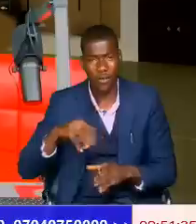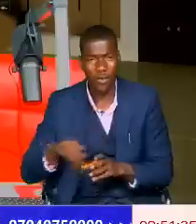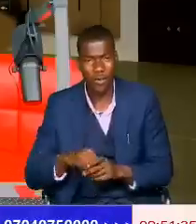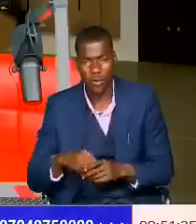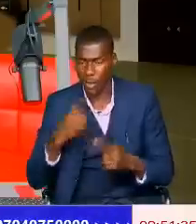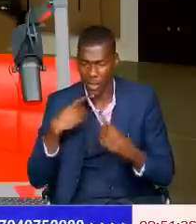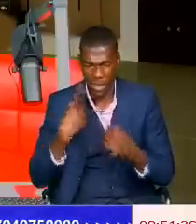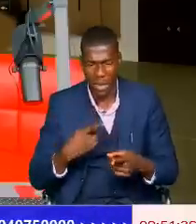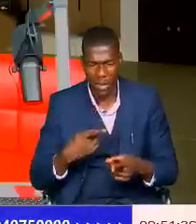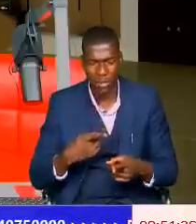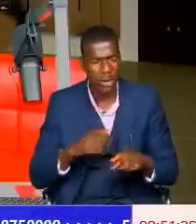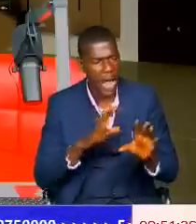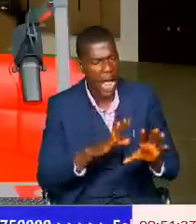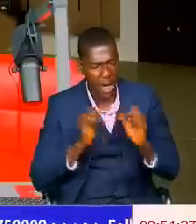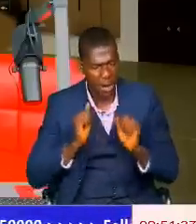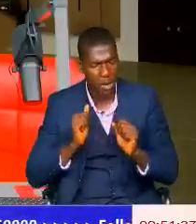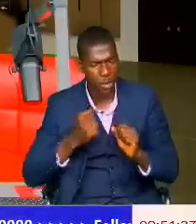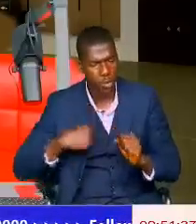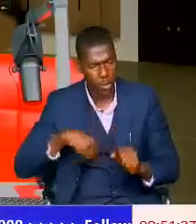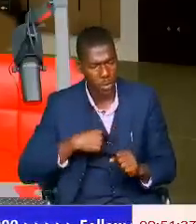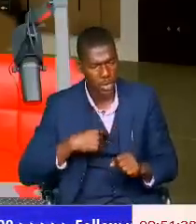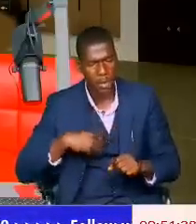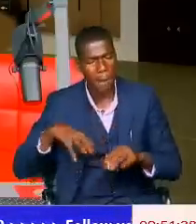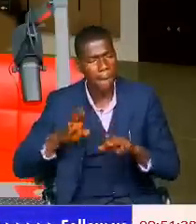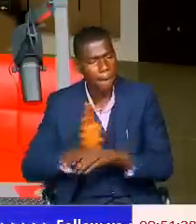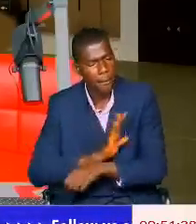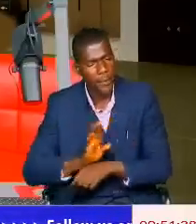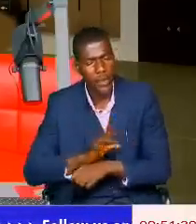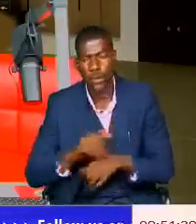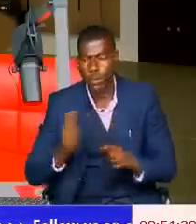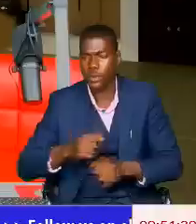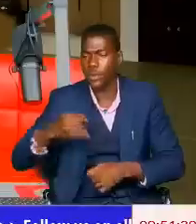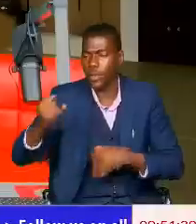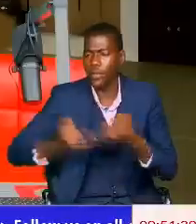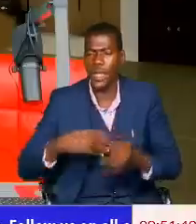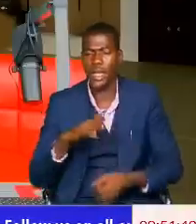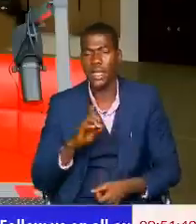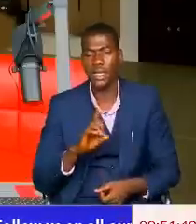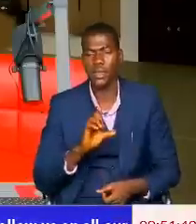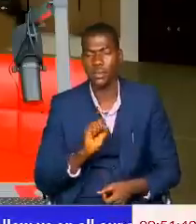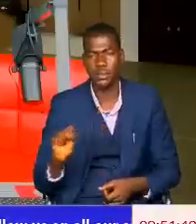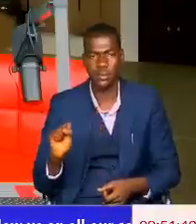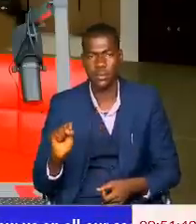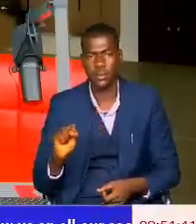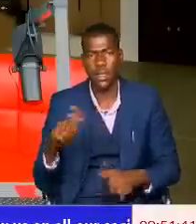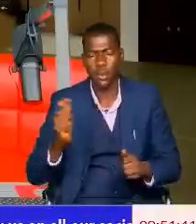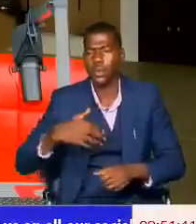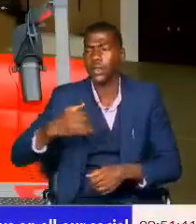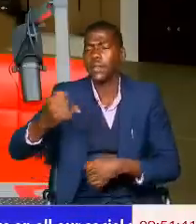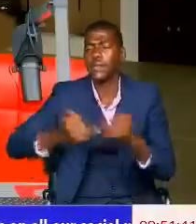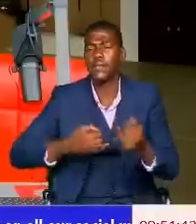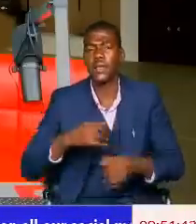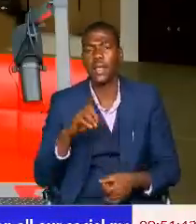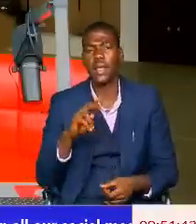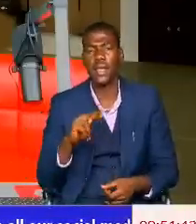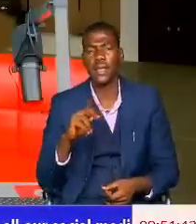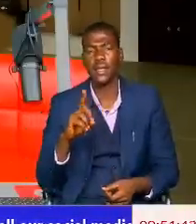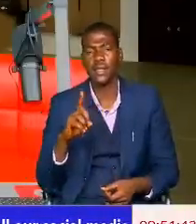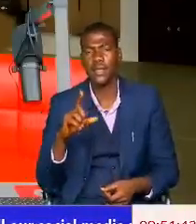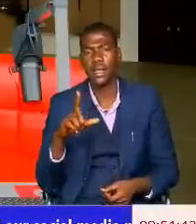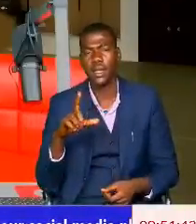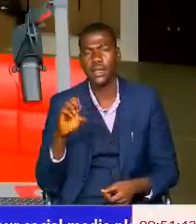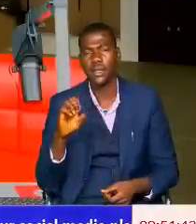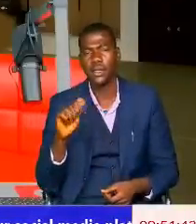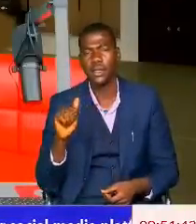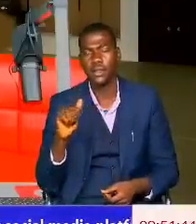us. You can bring DSS, you can bring NDLA, you can bring all these other